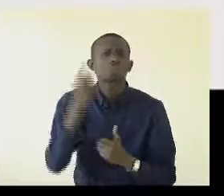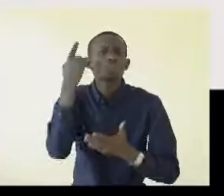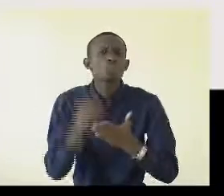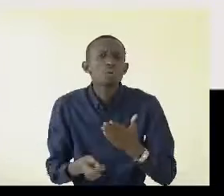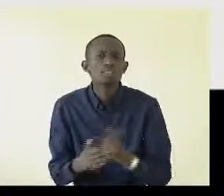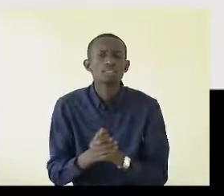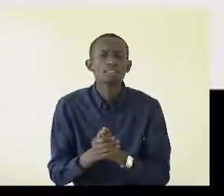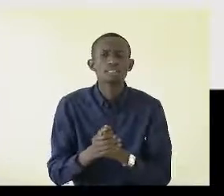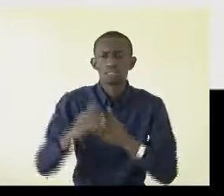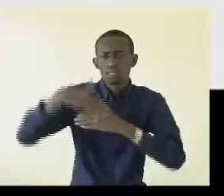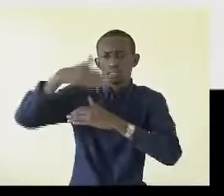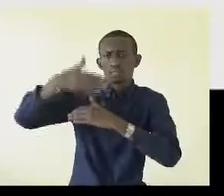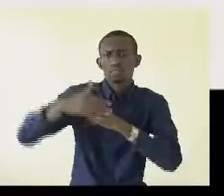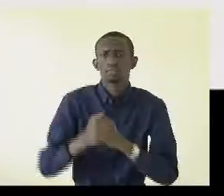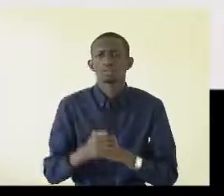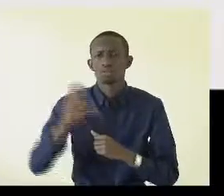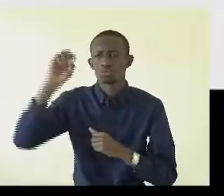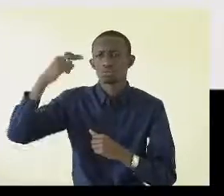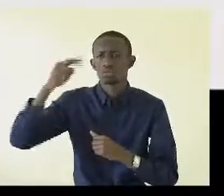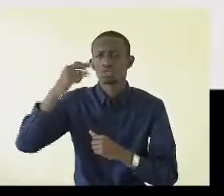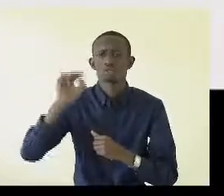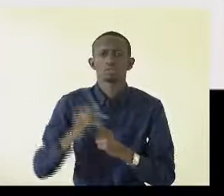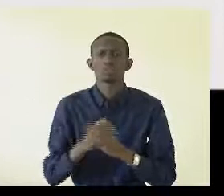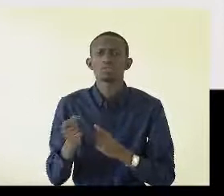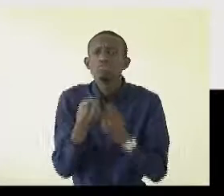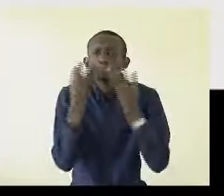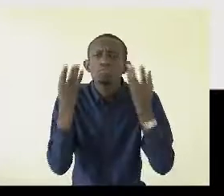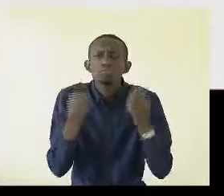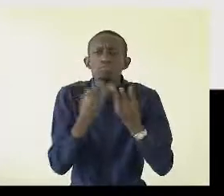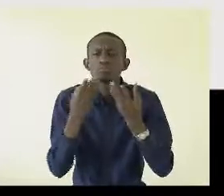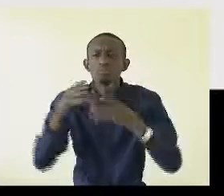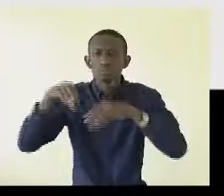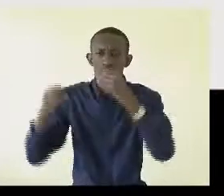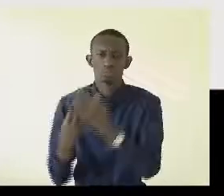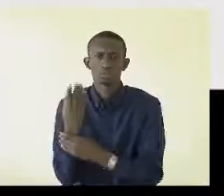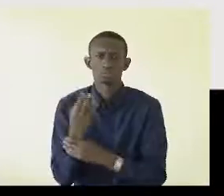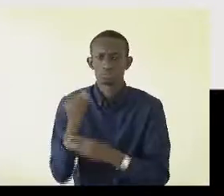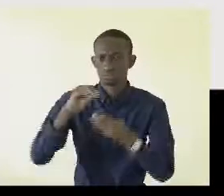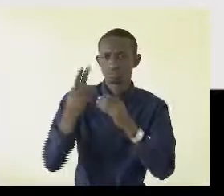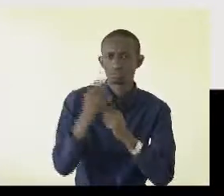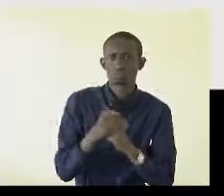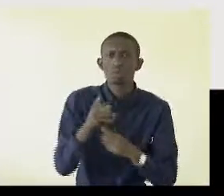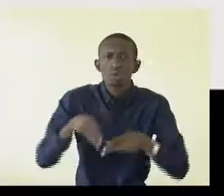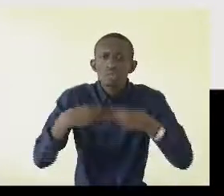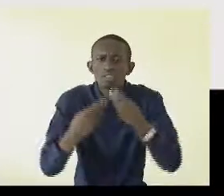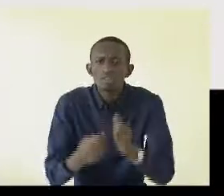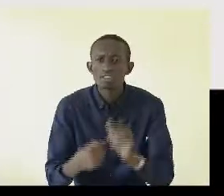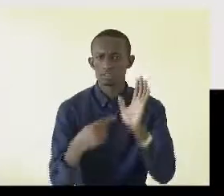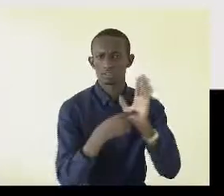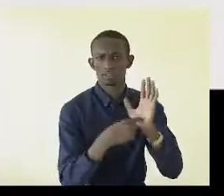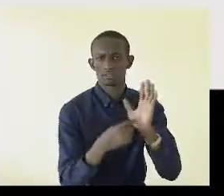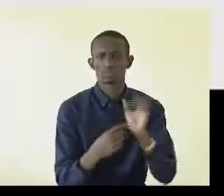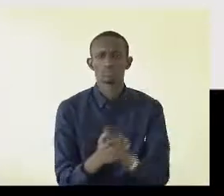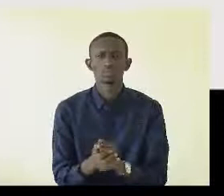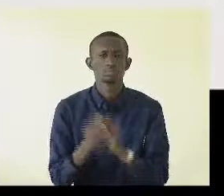5 examples of monocots commonly found in your village. We have talked about monocots. Give examples which are